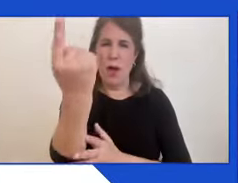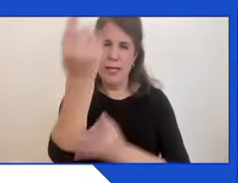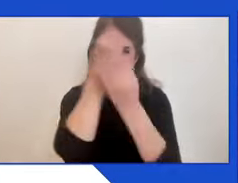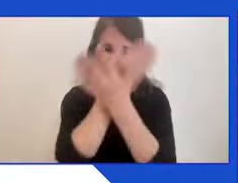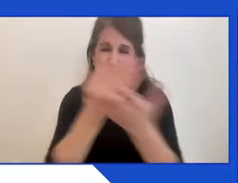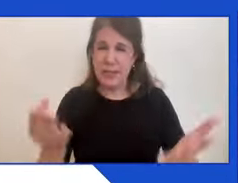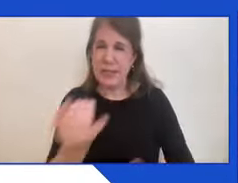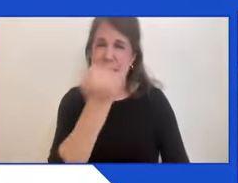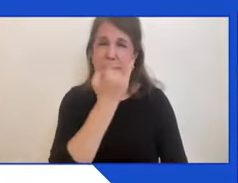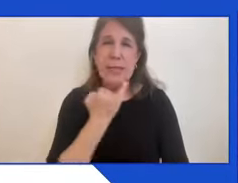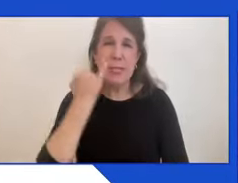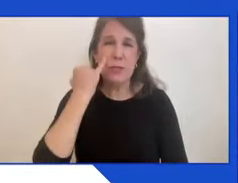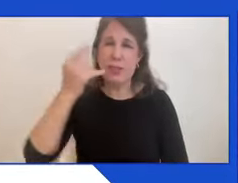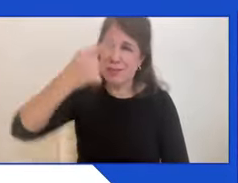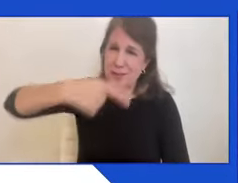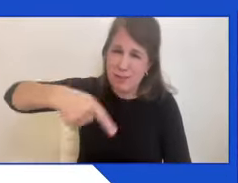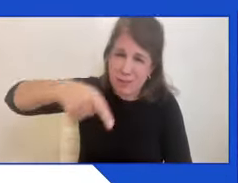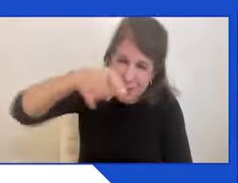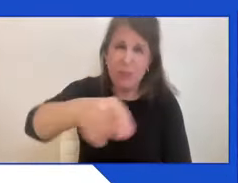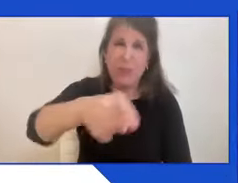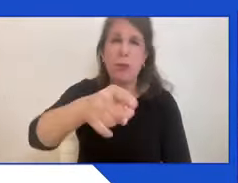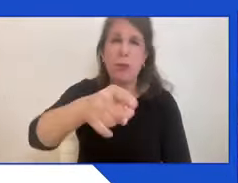not alone.